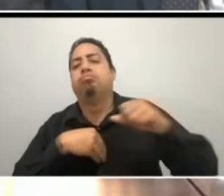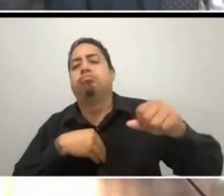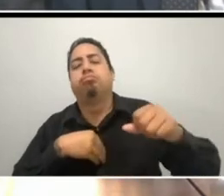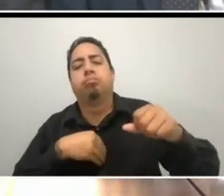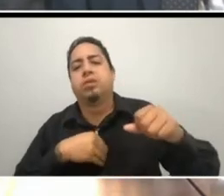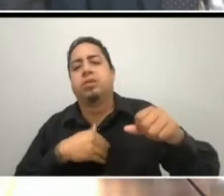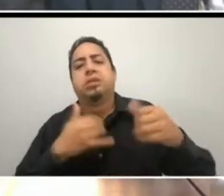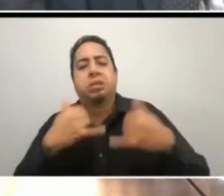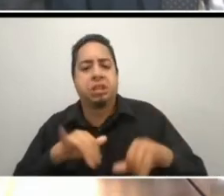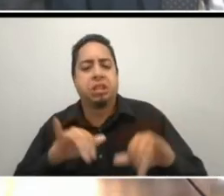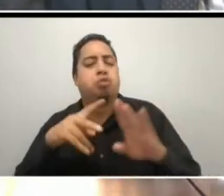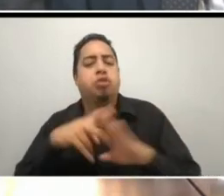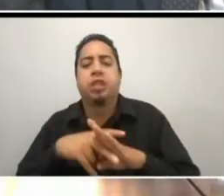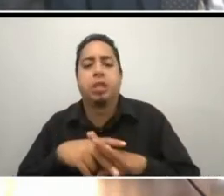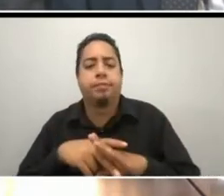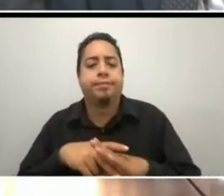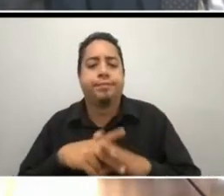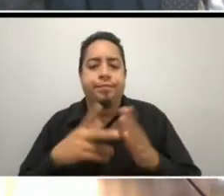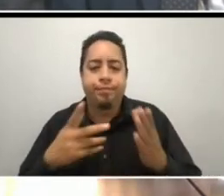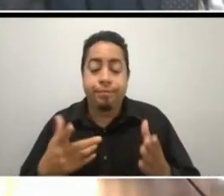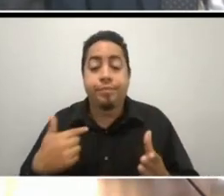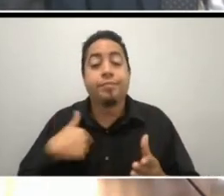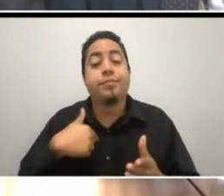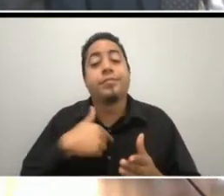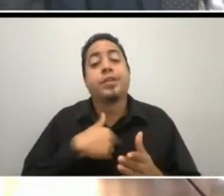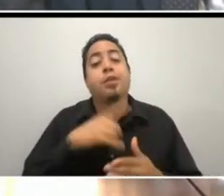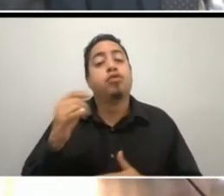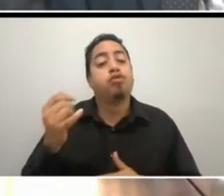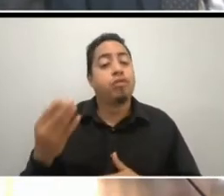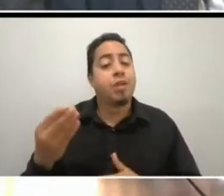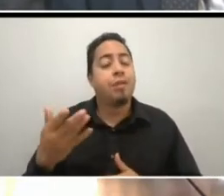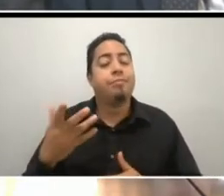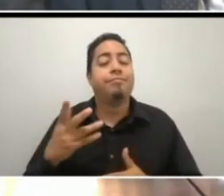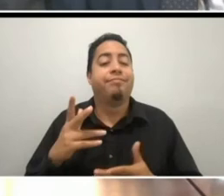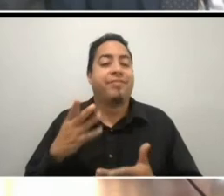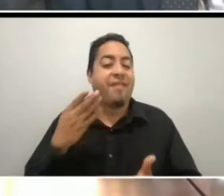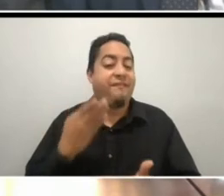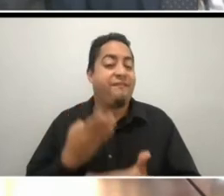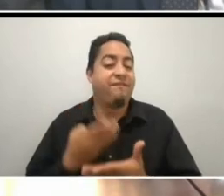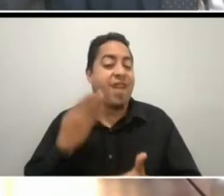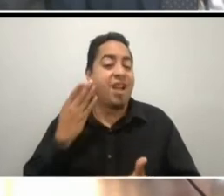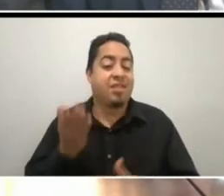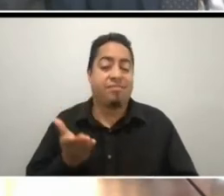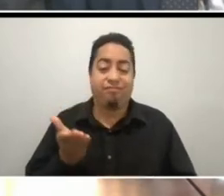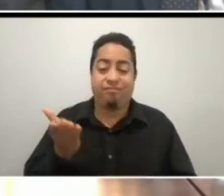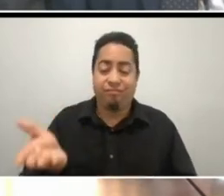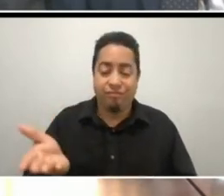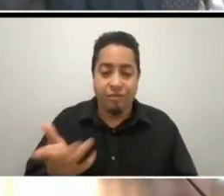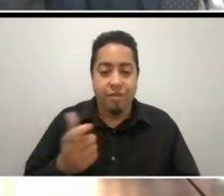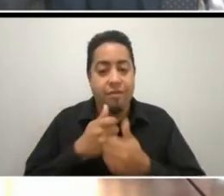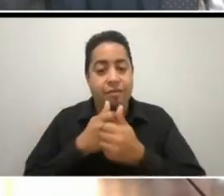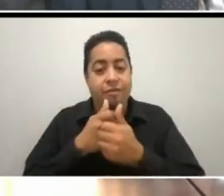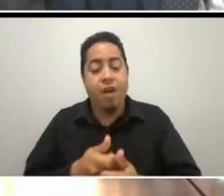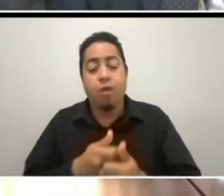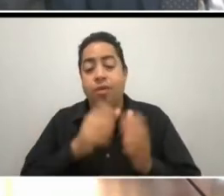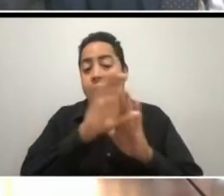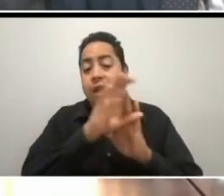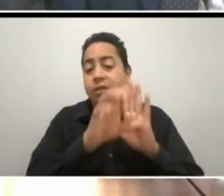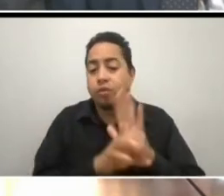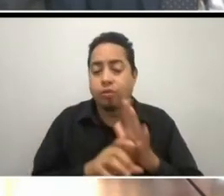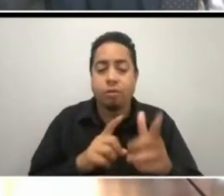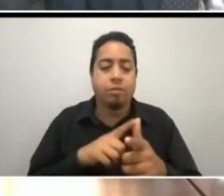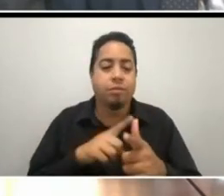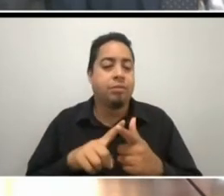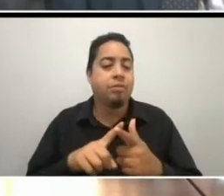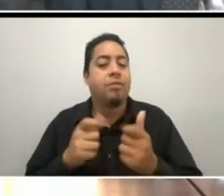is to get the facts out, do our job, tell the truth, follow the Constitution, follow the law, and defend the institutions and